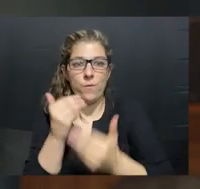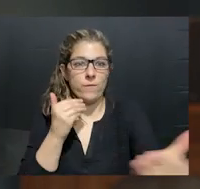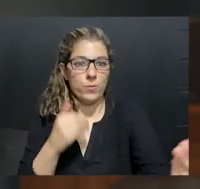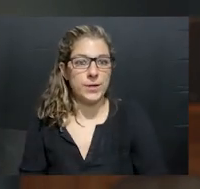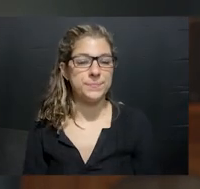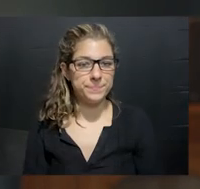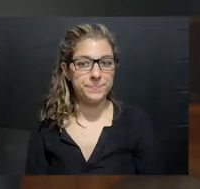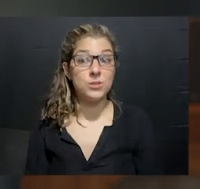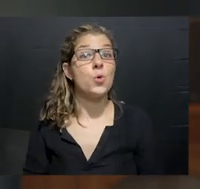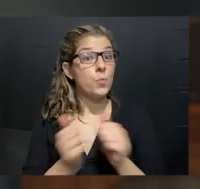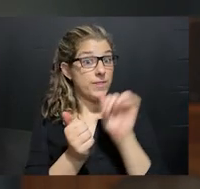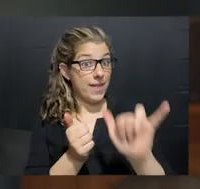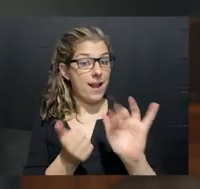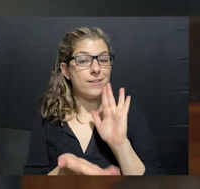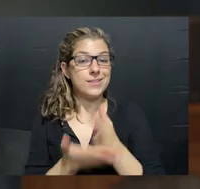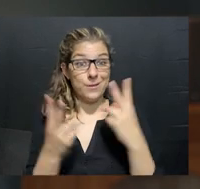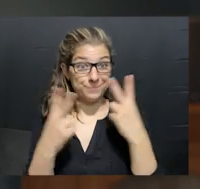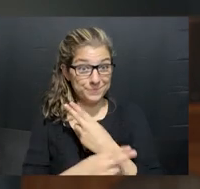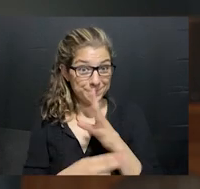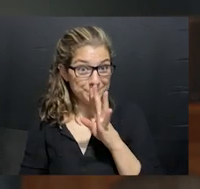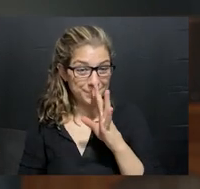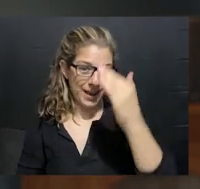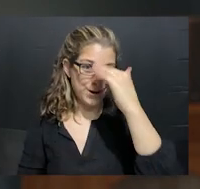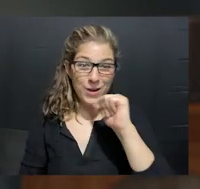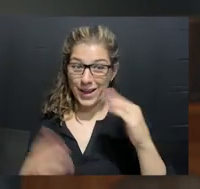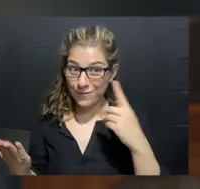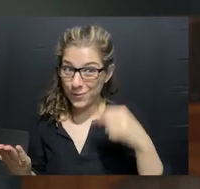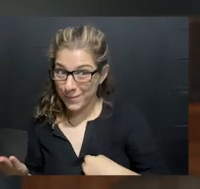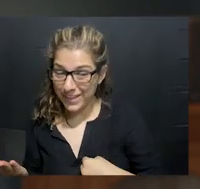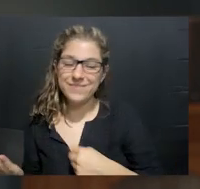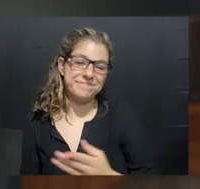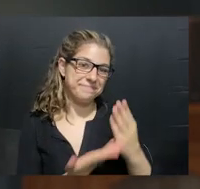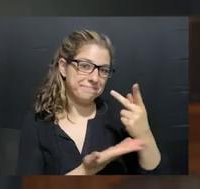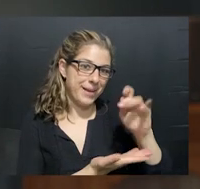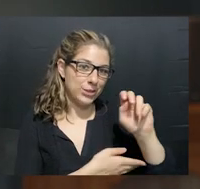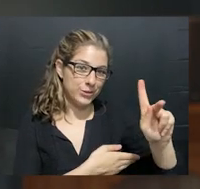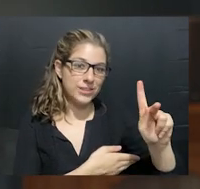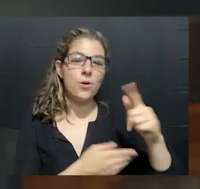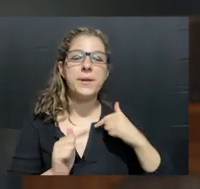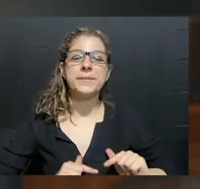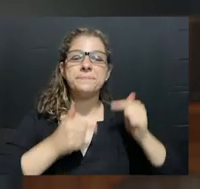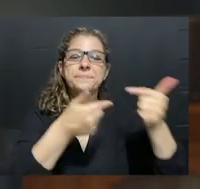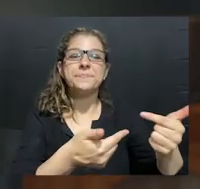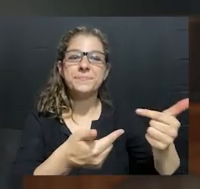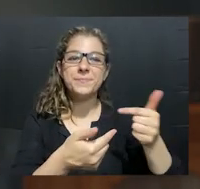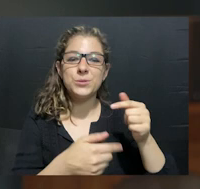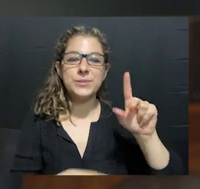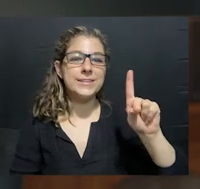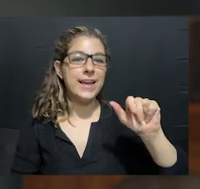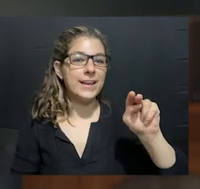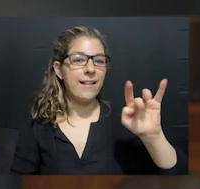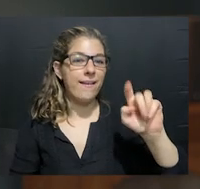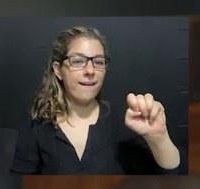forward. So with that, I'll stop talking. I know you're not here for me, but for Patrick. So let me hand it over to